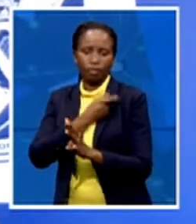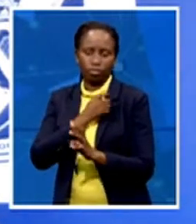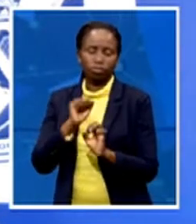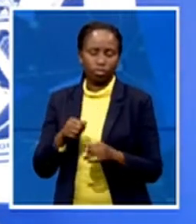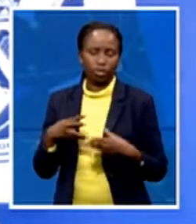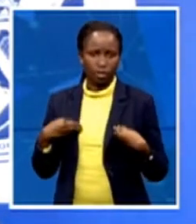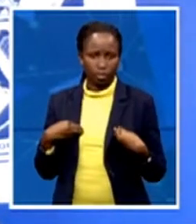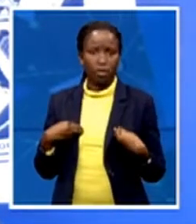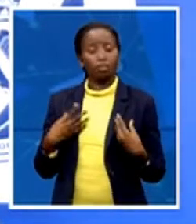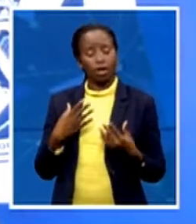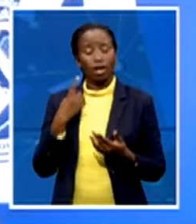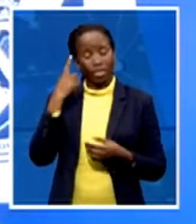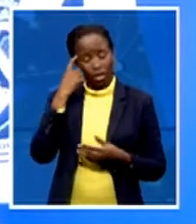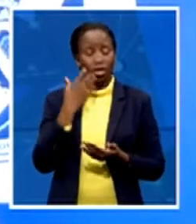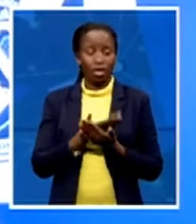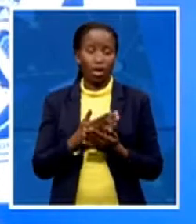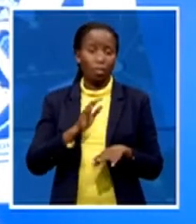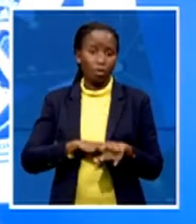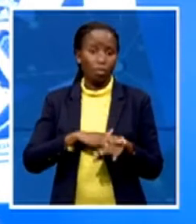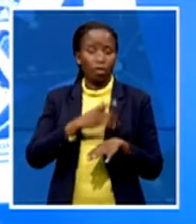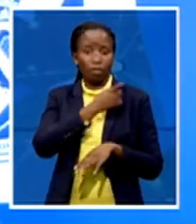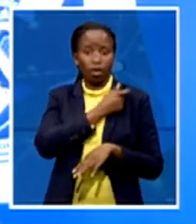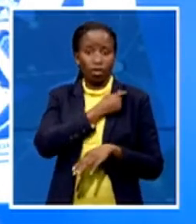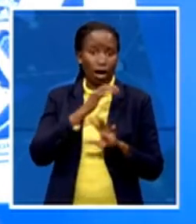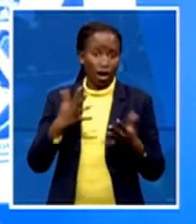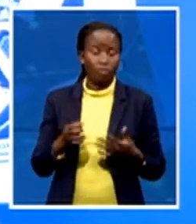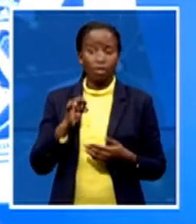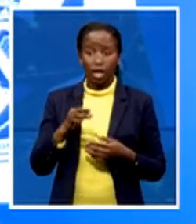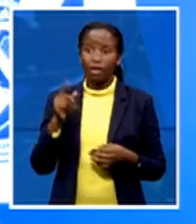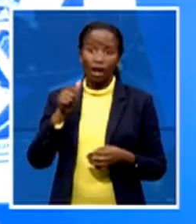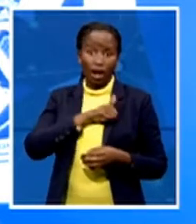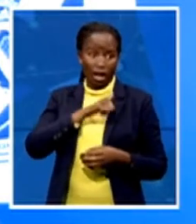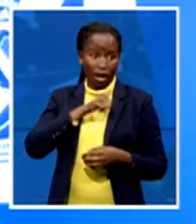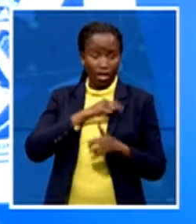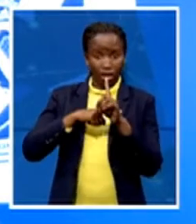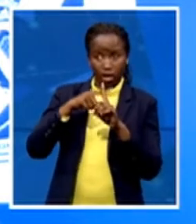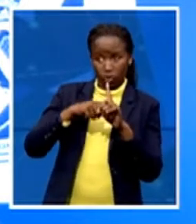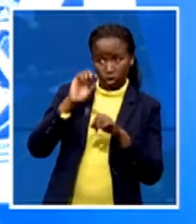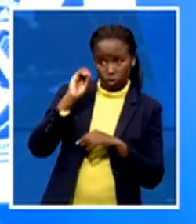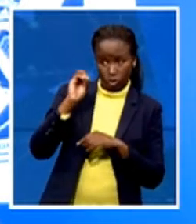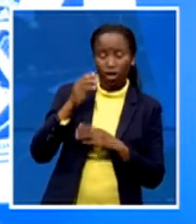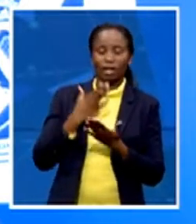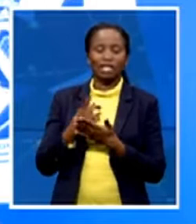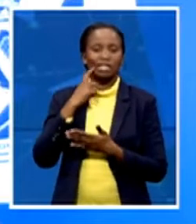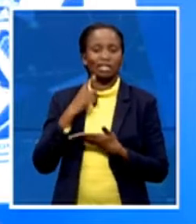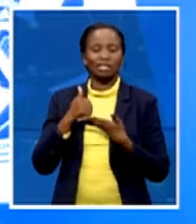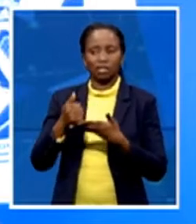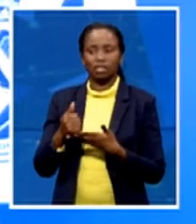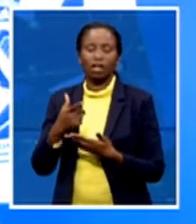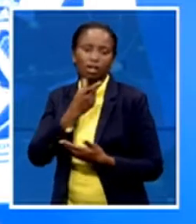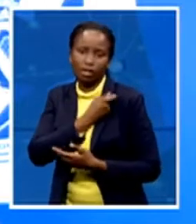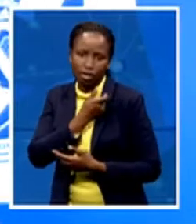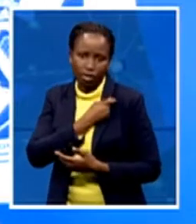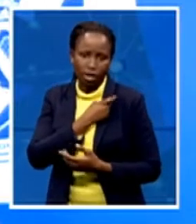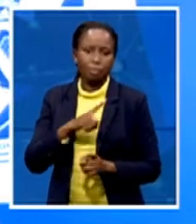all hands on the deck. And I'm excited the Premier is announcing that there will be mega sites that will be open. The larger sites, I think on